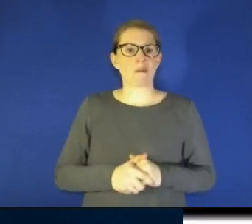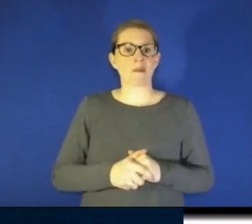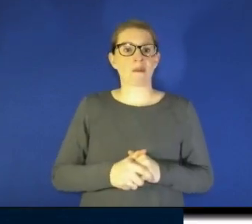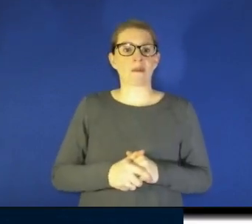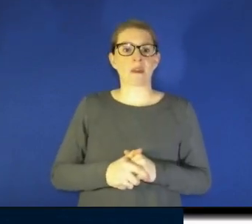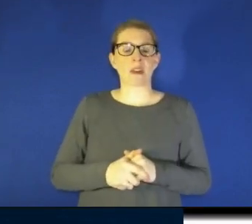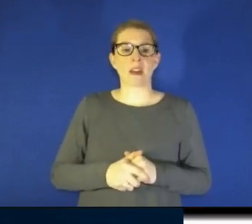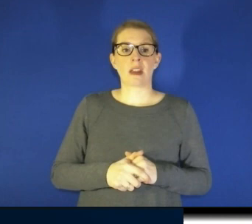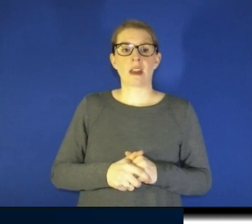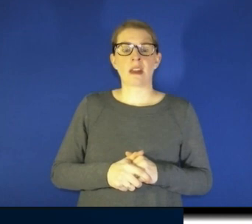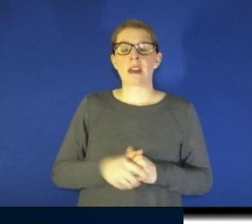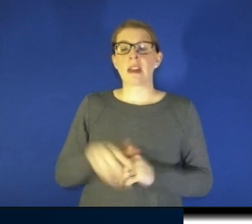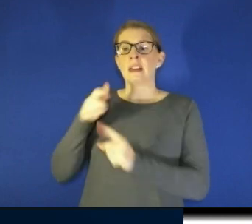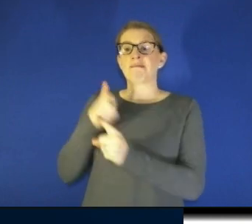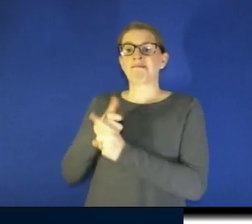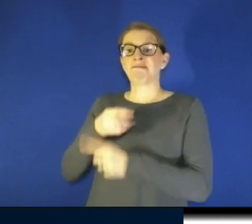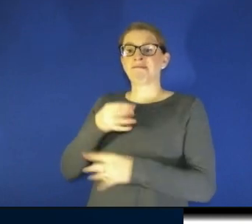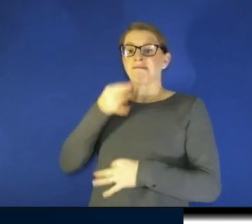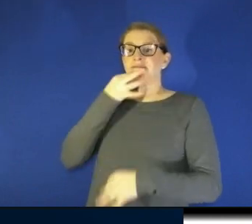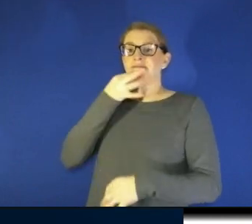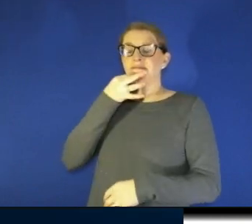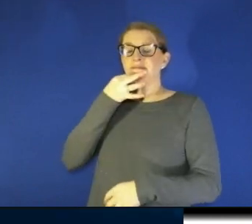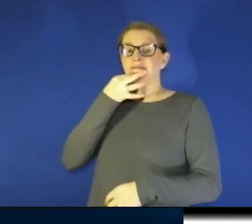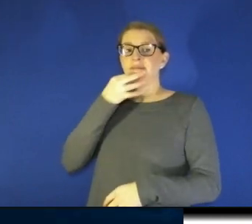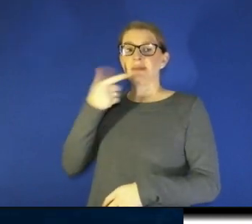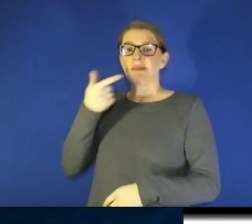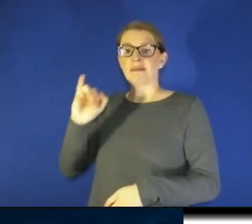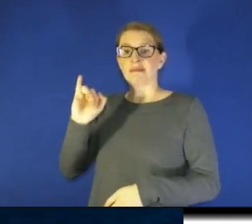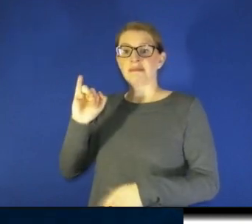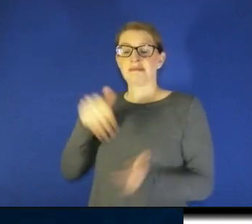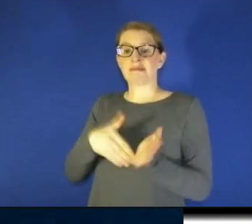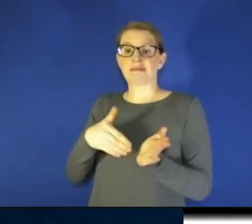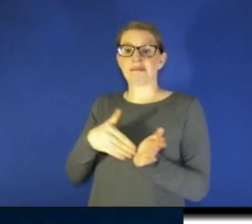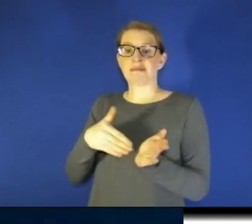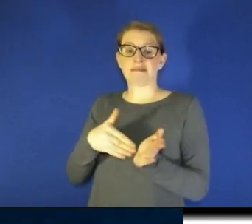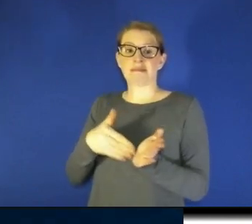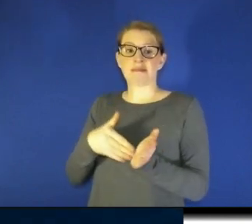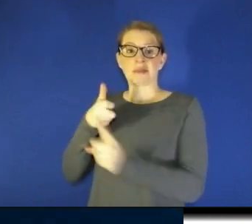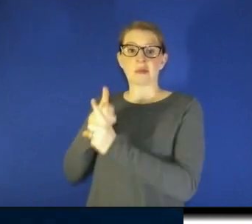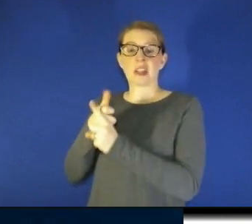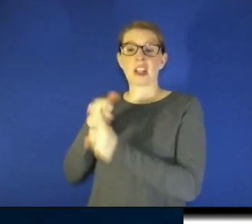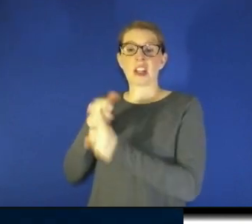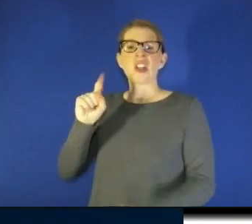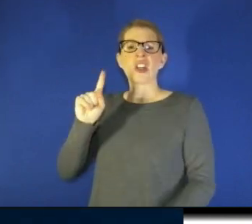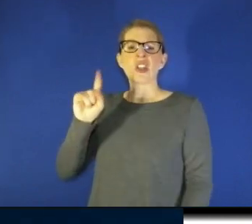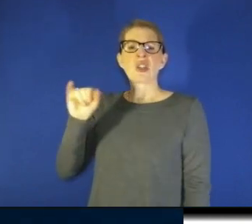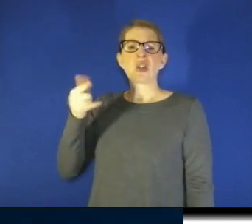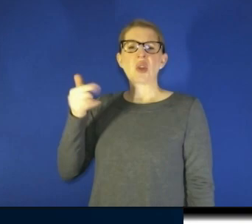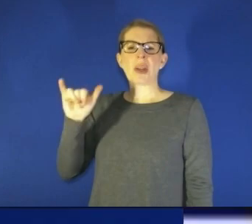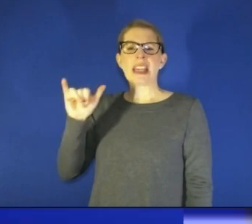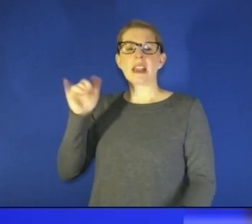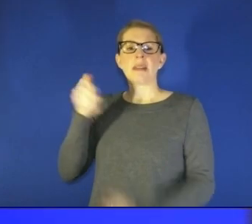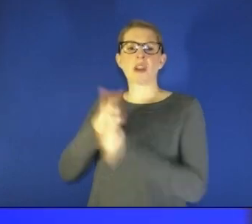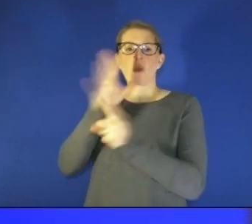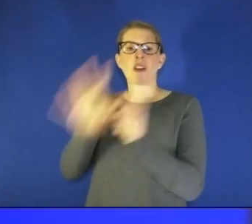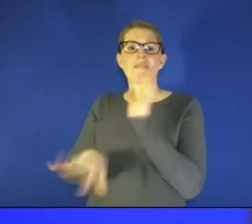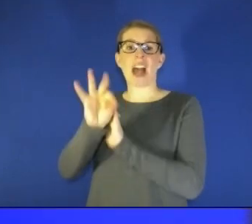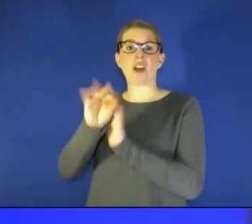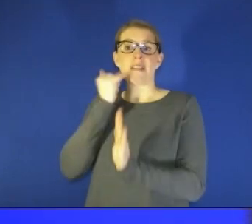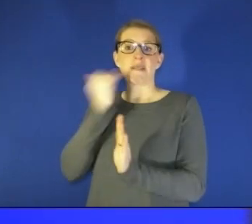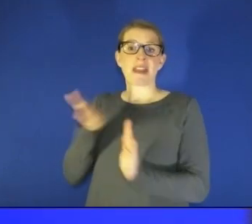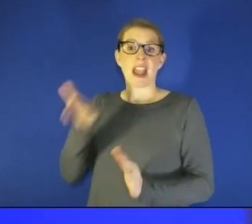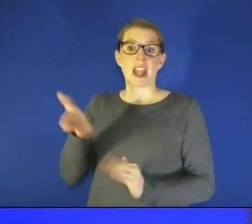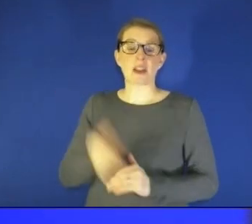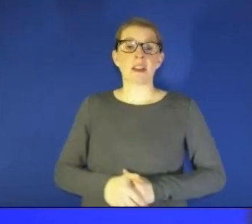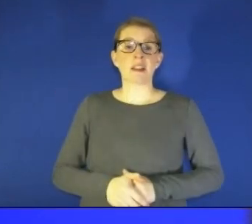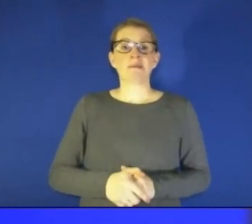is an expert GI physician, he would have found those things if they would have been in there. And so it's great that you had a clean bill of